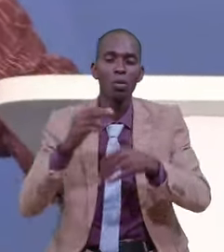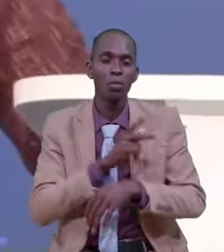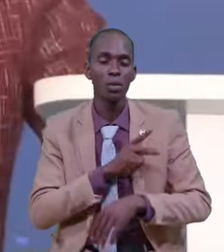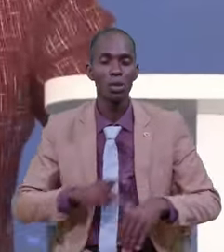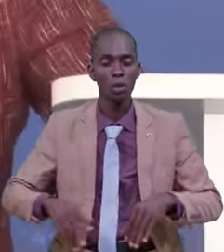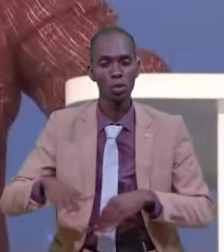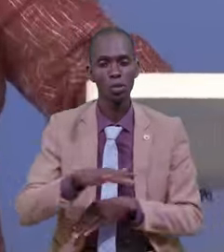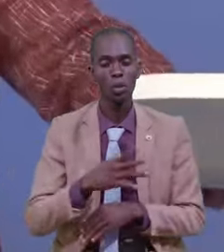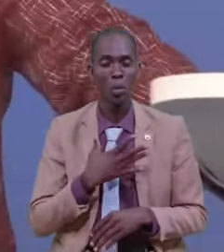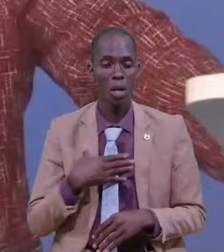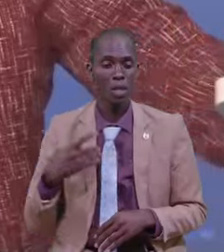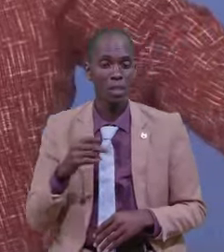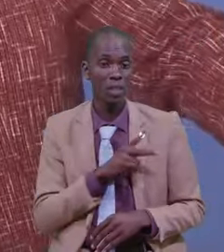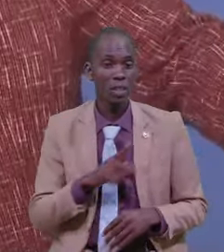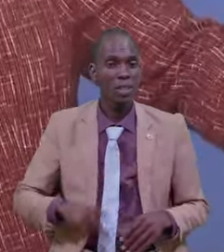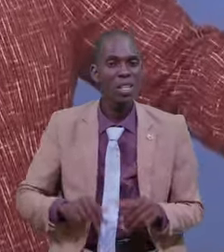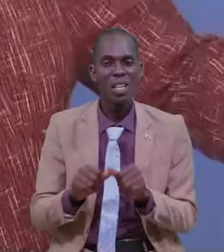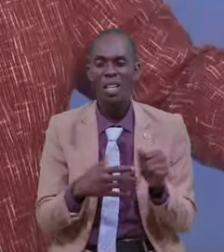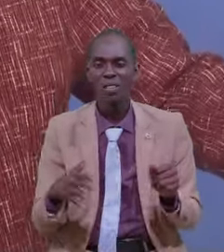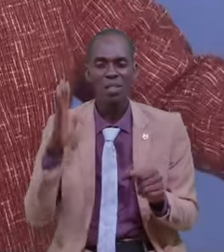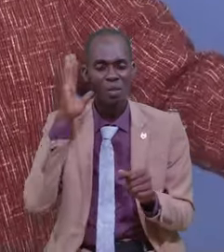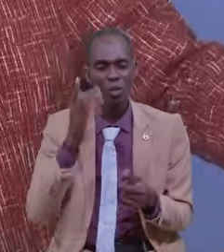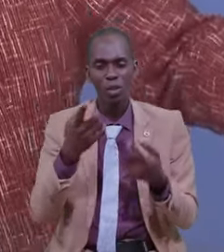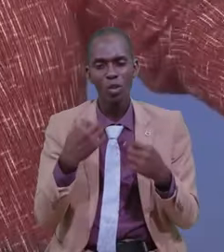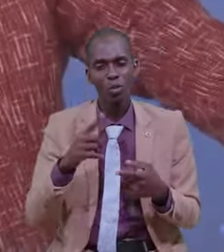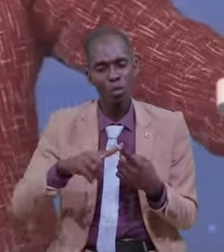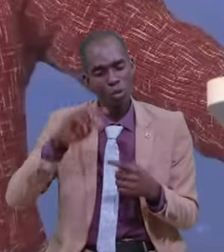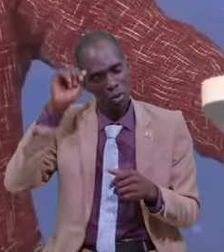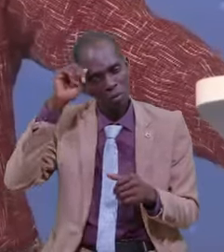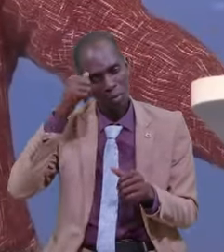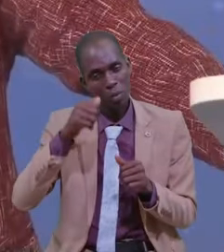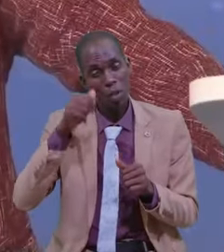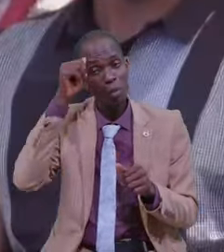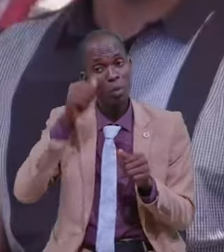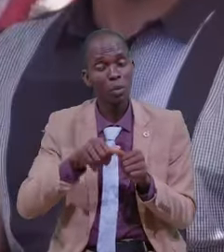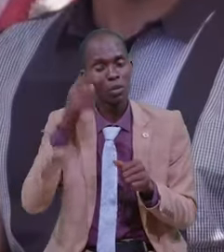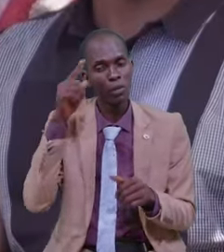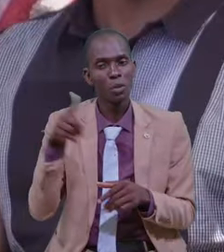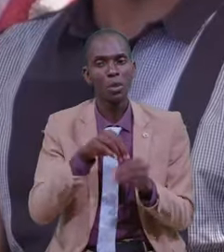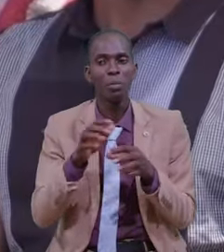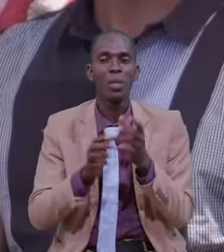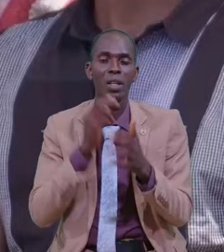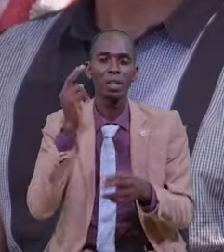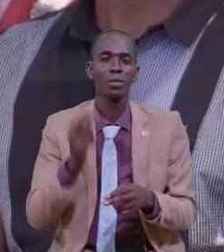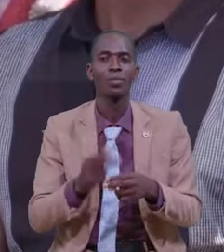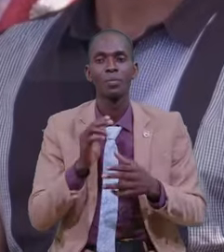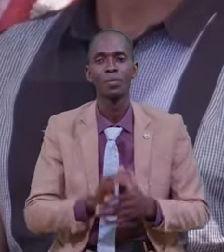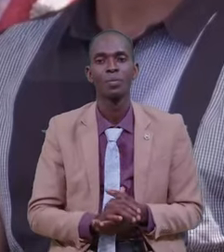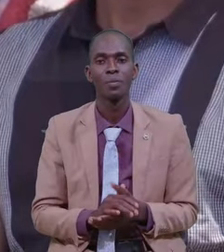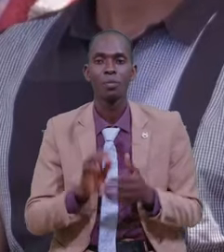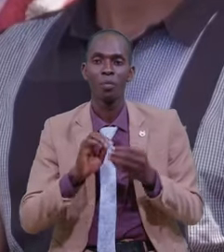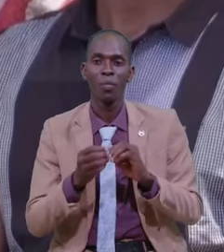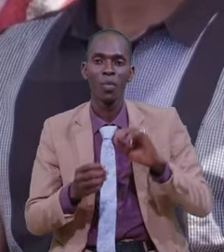king, everything will come to remembrance for you in Jesus' name. Number